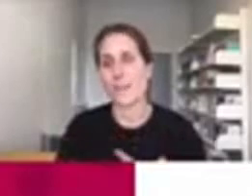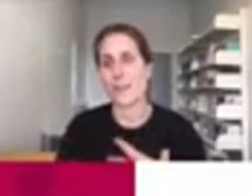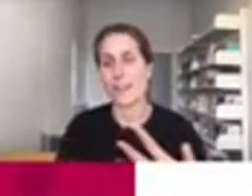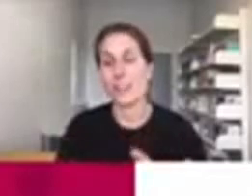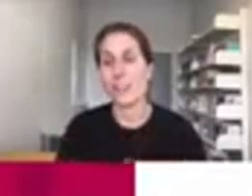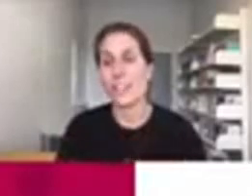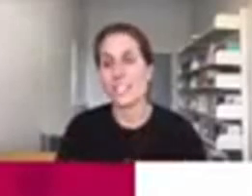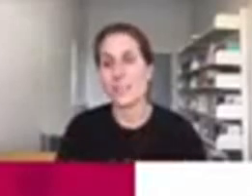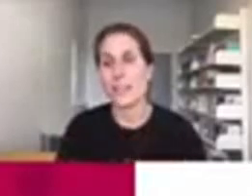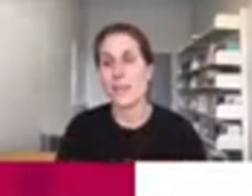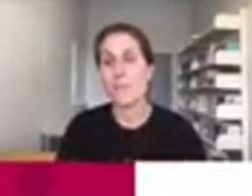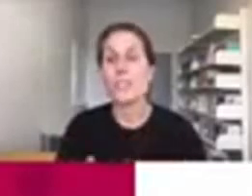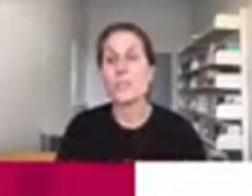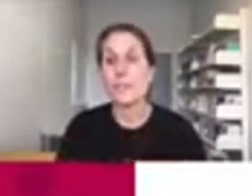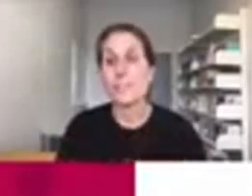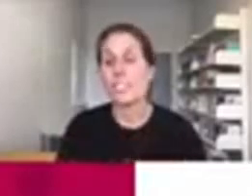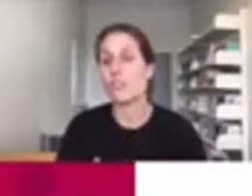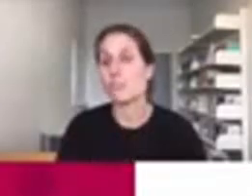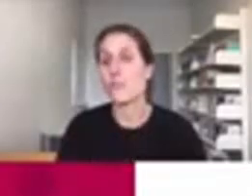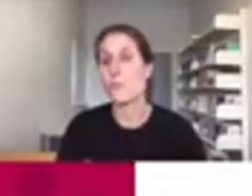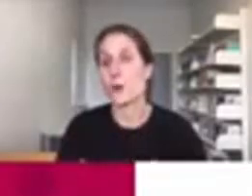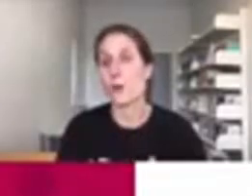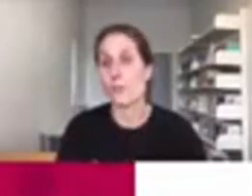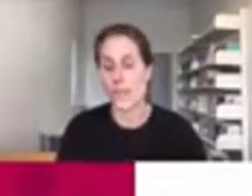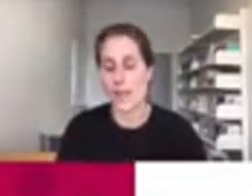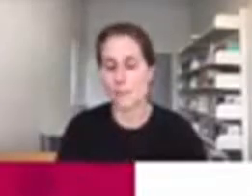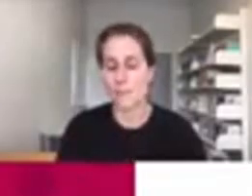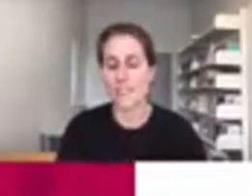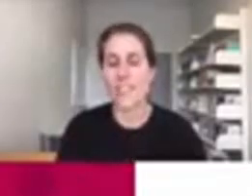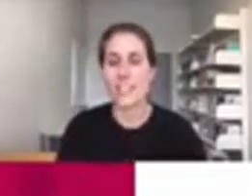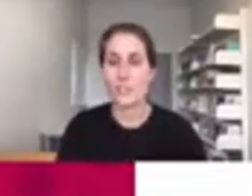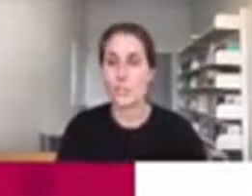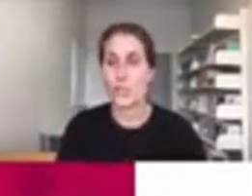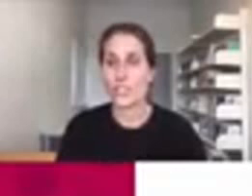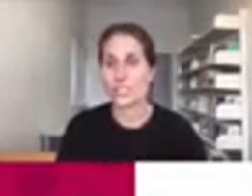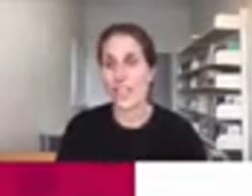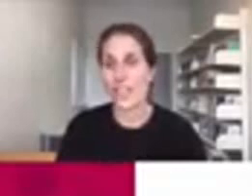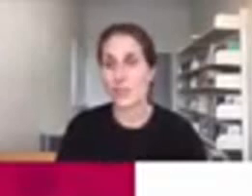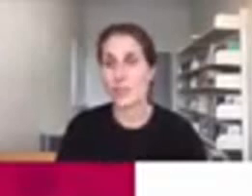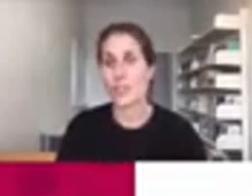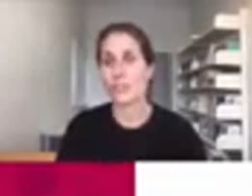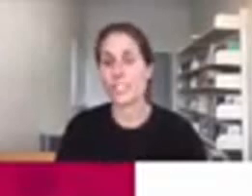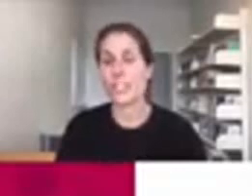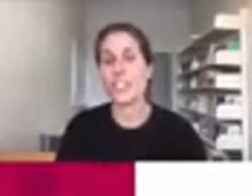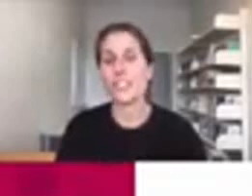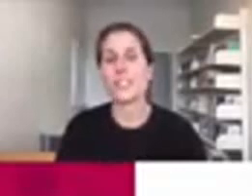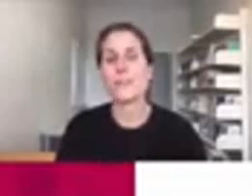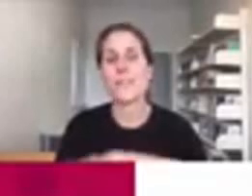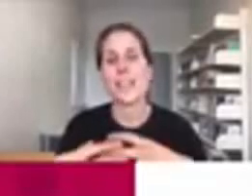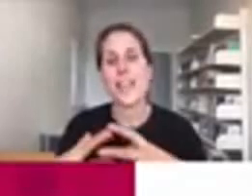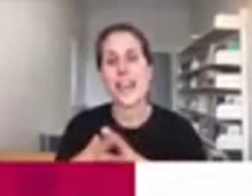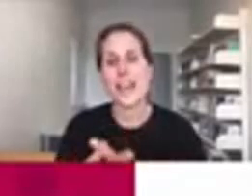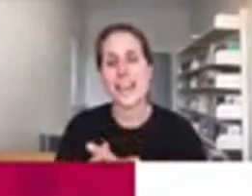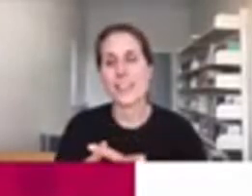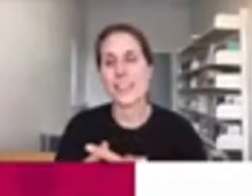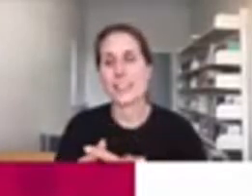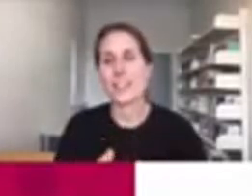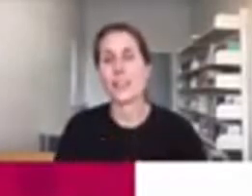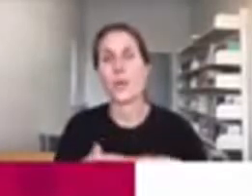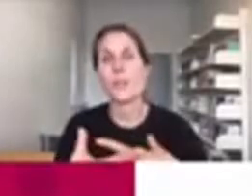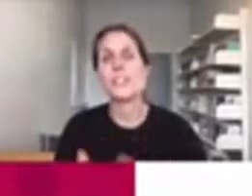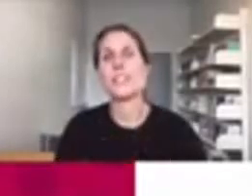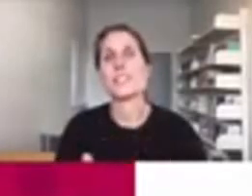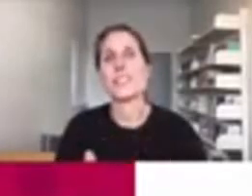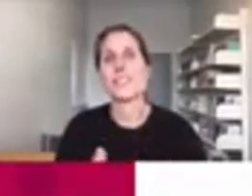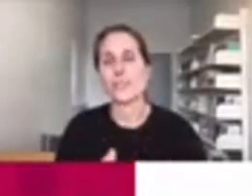structure learning to make it most beneficial for both students and also for teachers. And I think